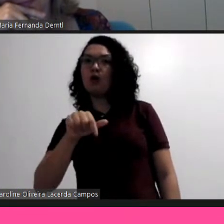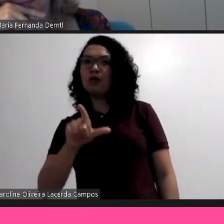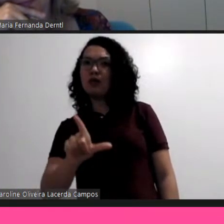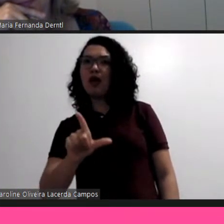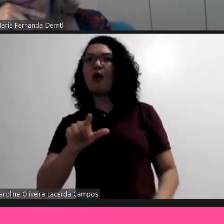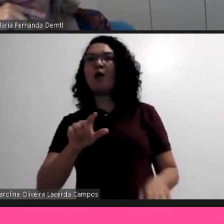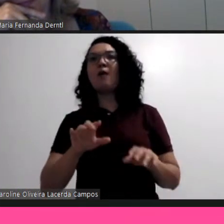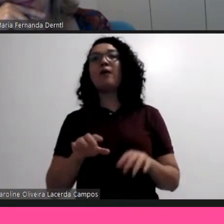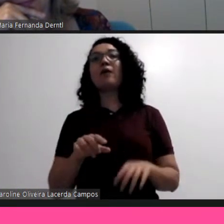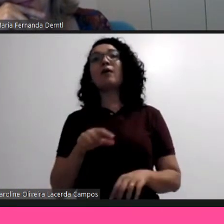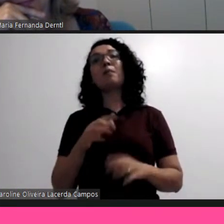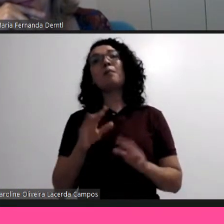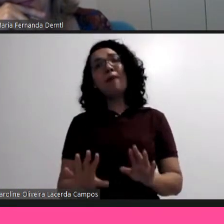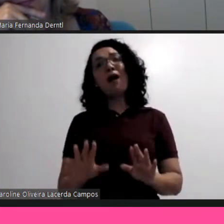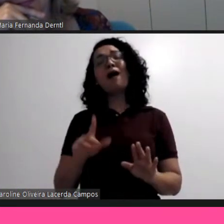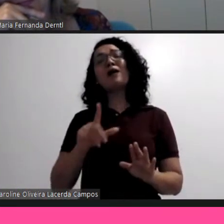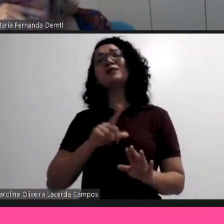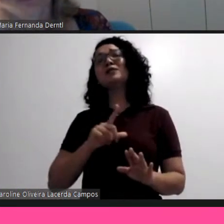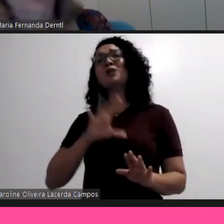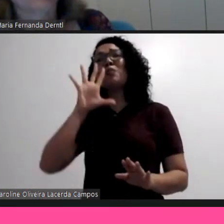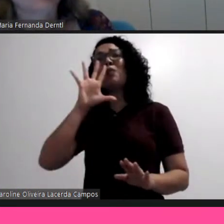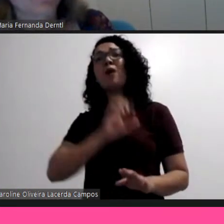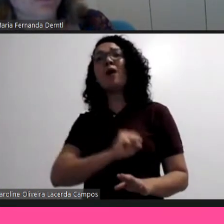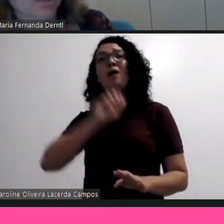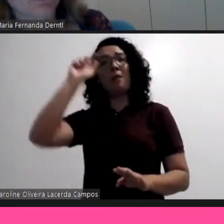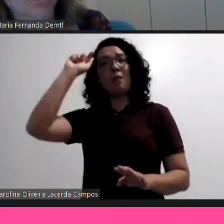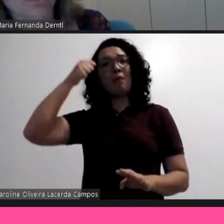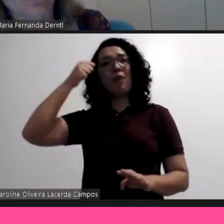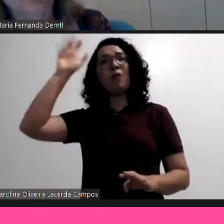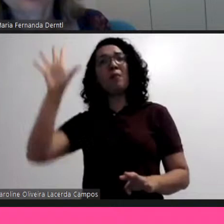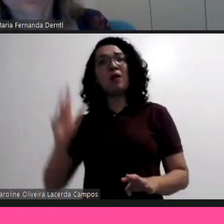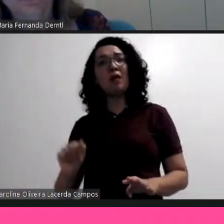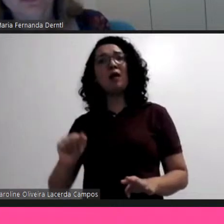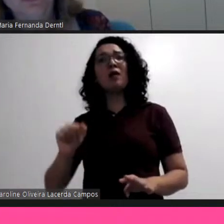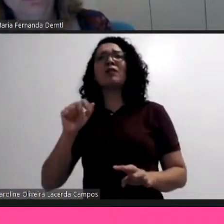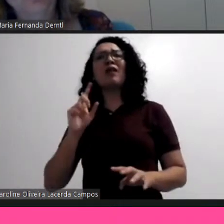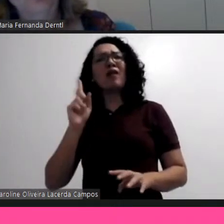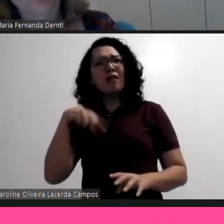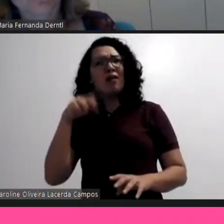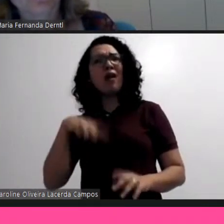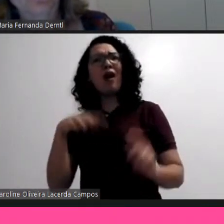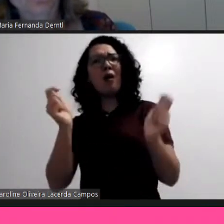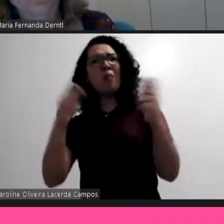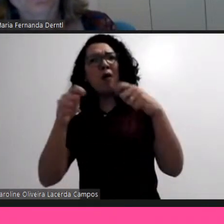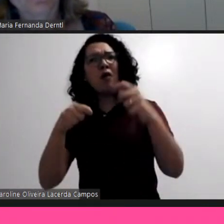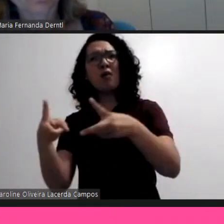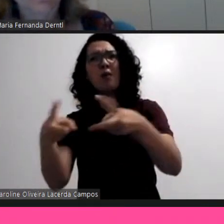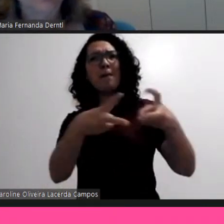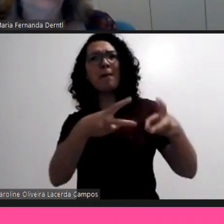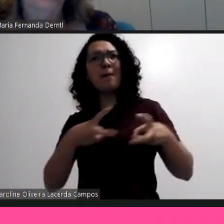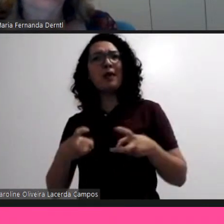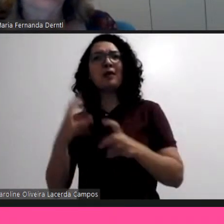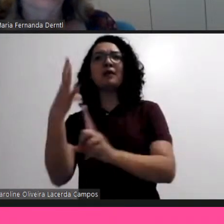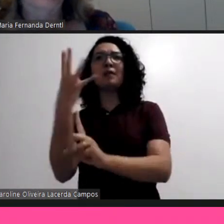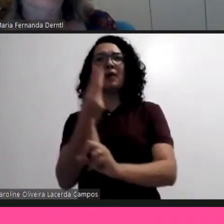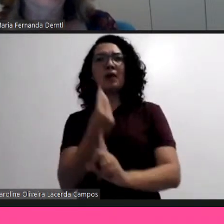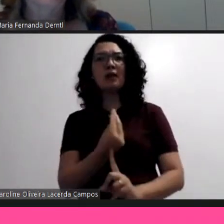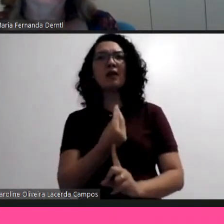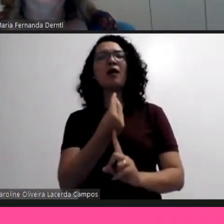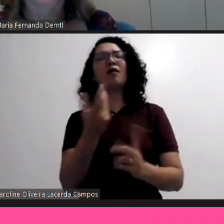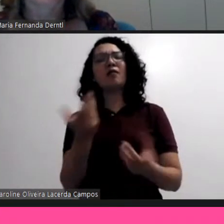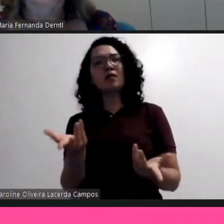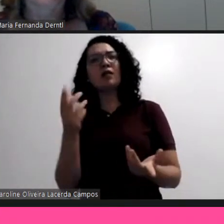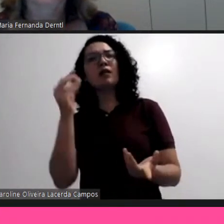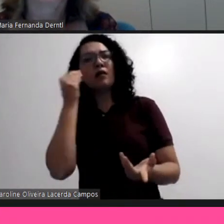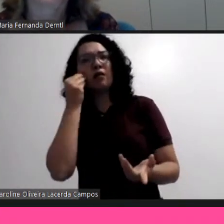was seen in the art of these architects. And I think in some sense, at least they made an attempt. It may not have been perfect, but it was done. And I